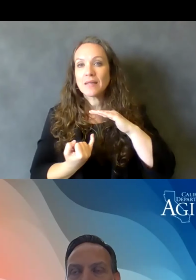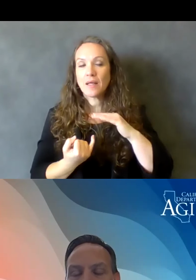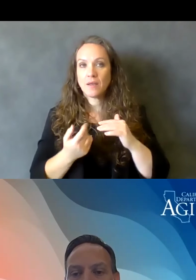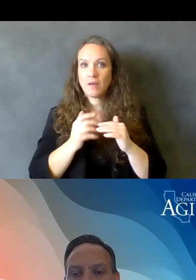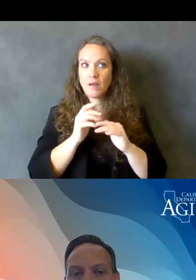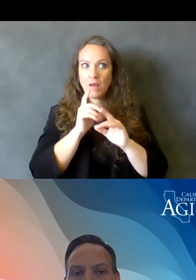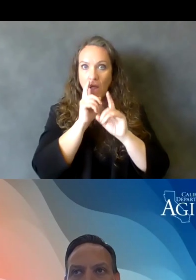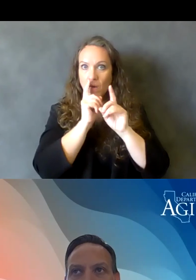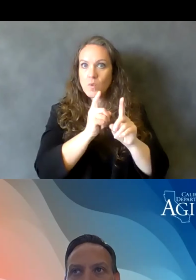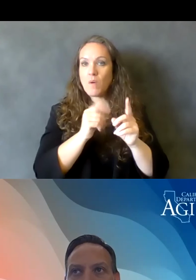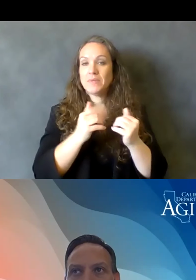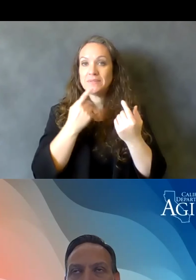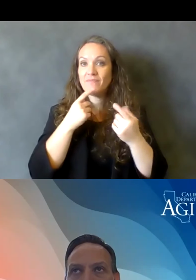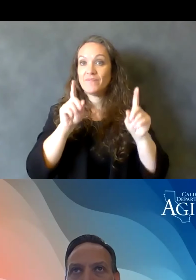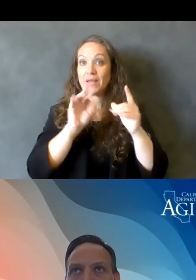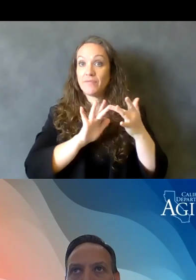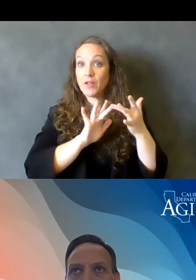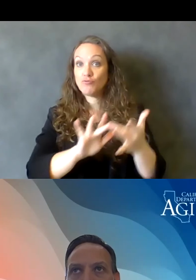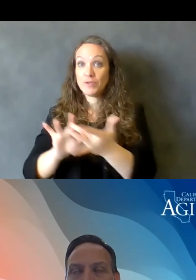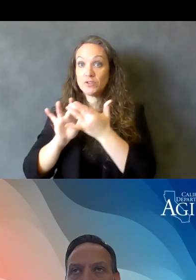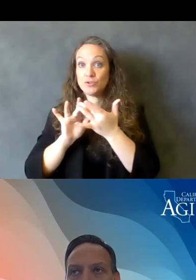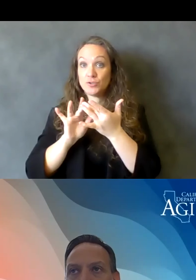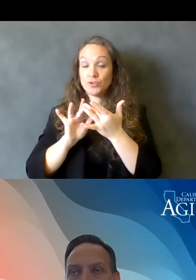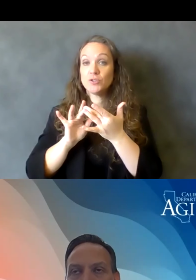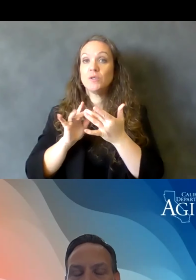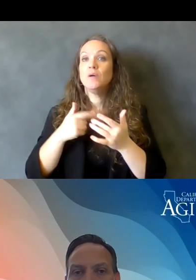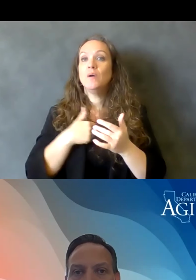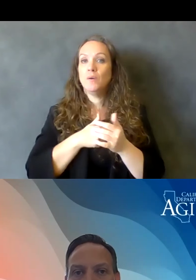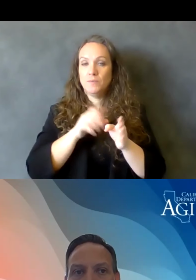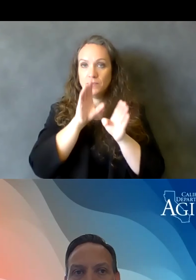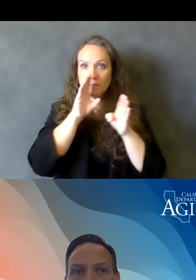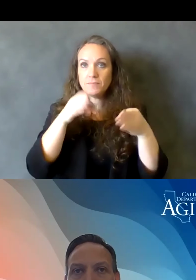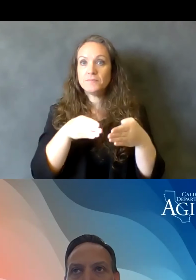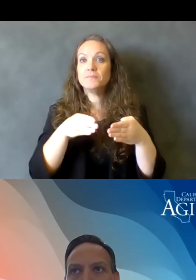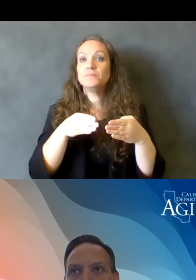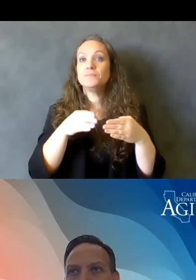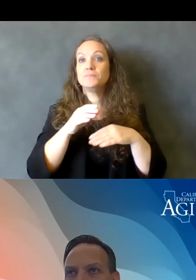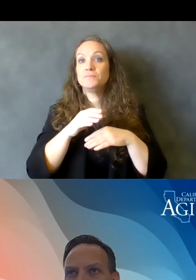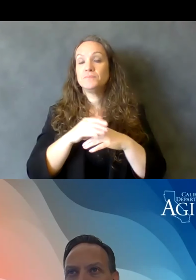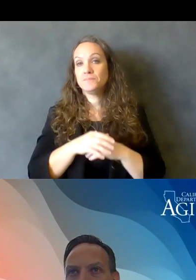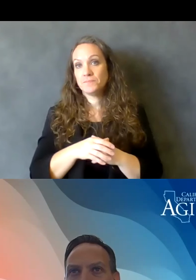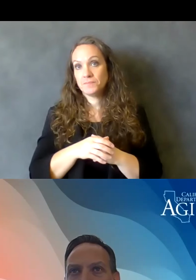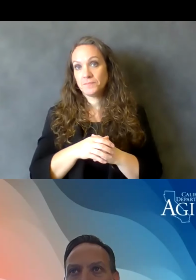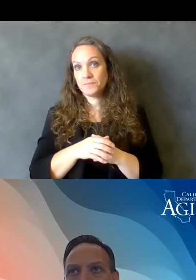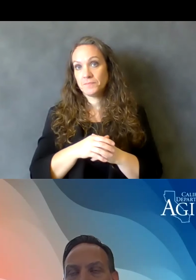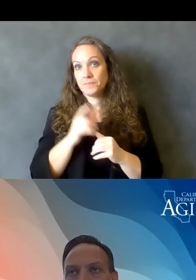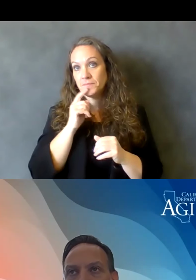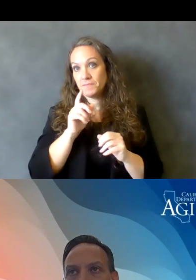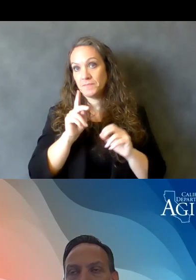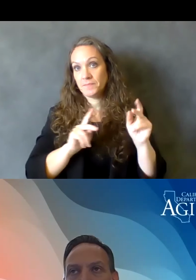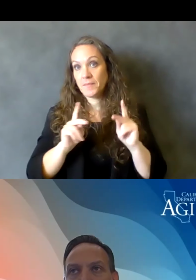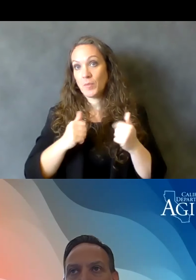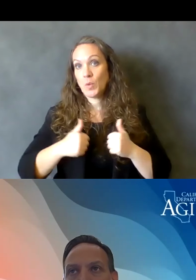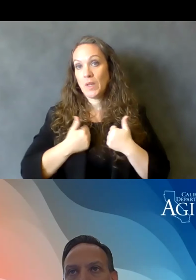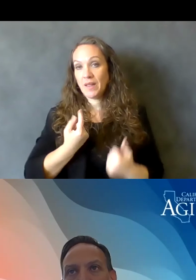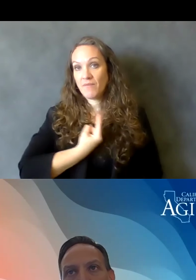that population, we did target iPad distributions to those who live alone and who